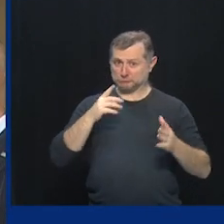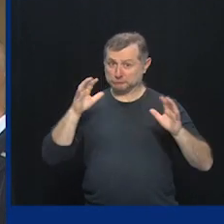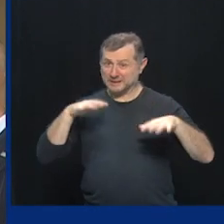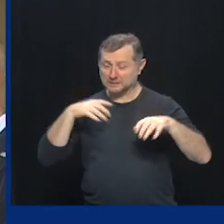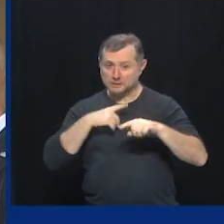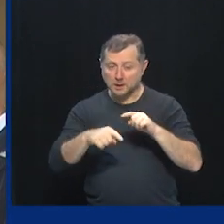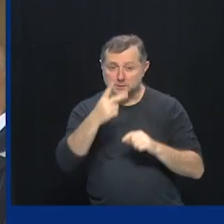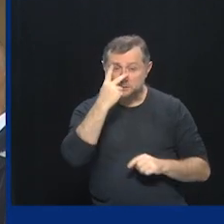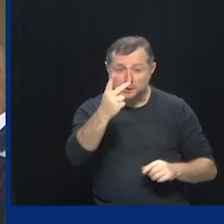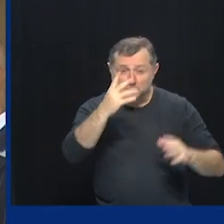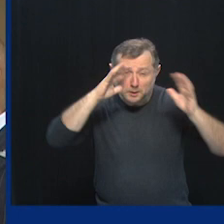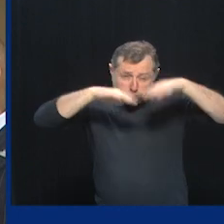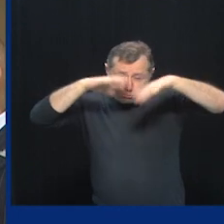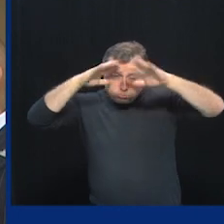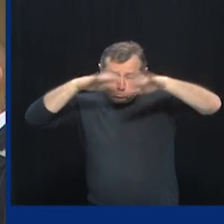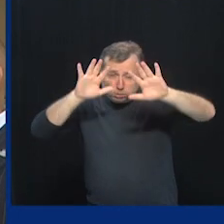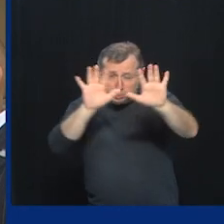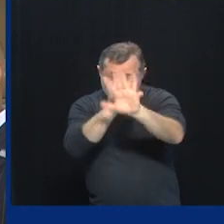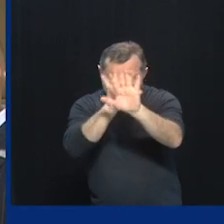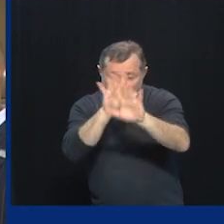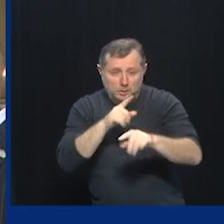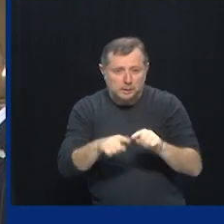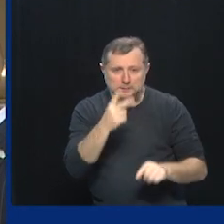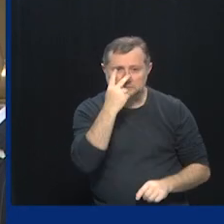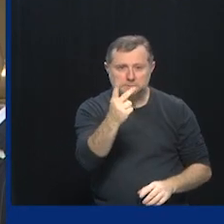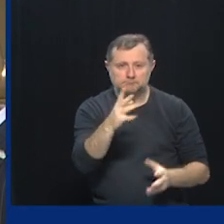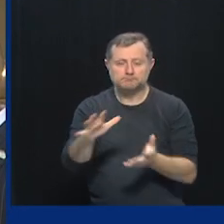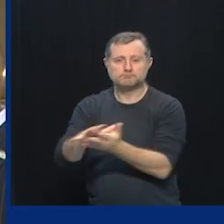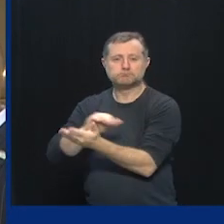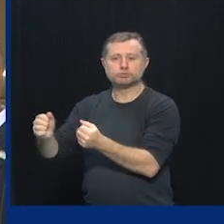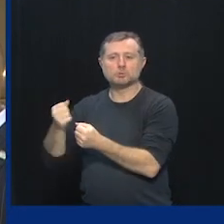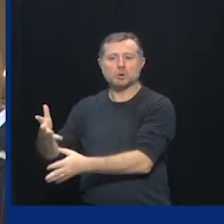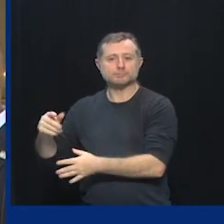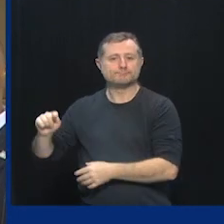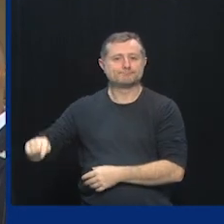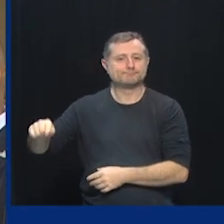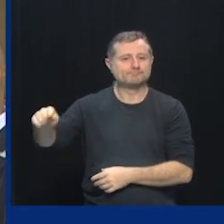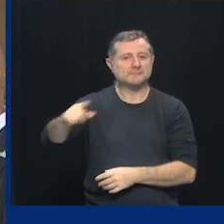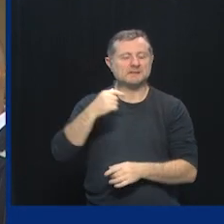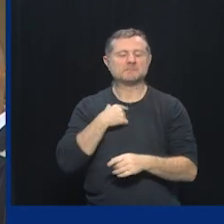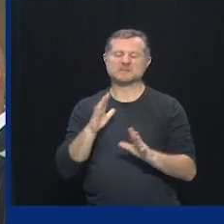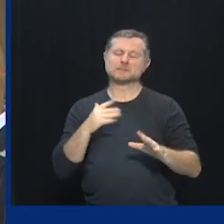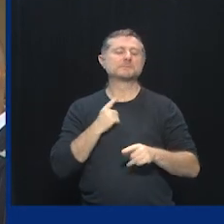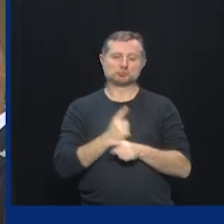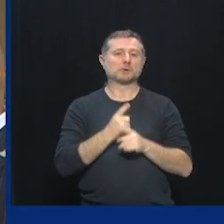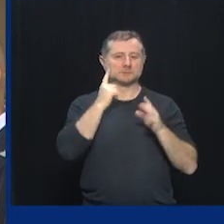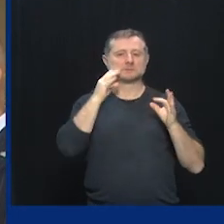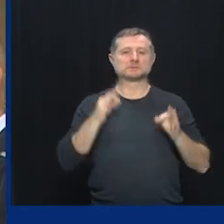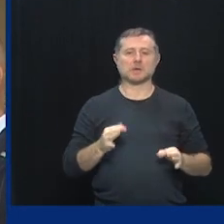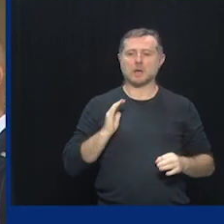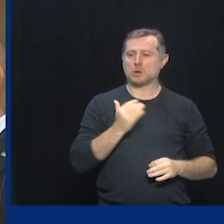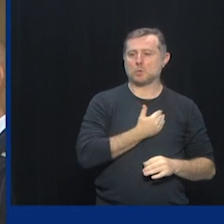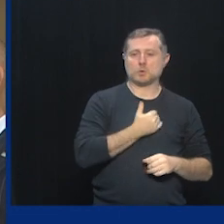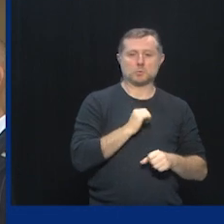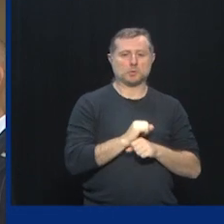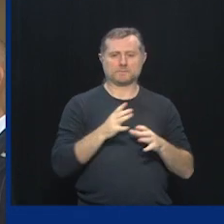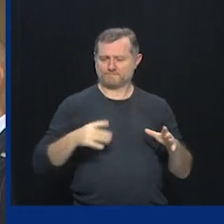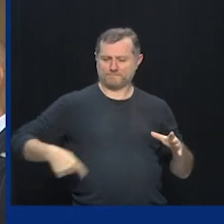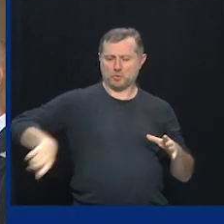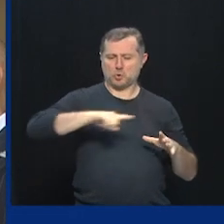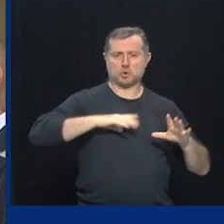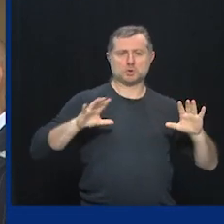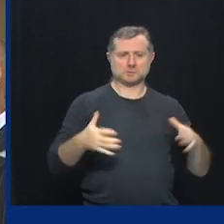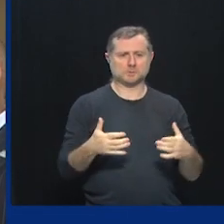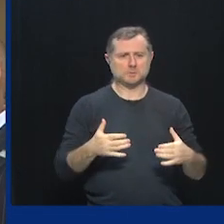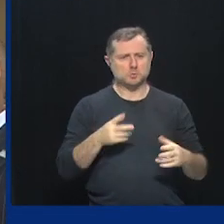that Ida was causing elsewhere, it was the right call. The heroic workforce has been working with determination to make sure